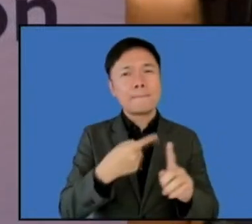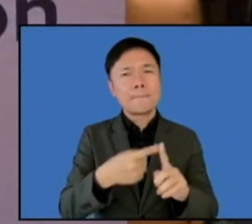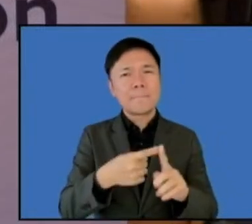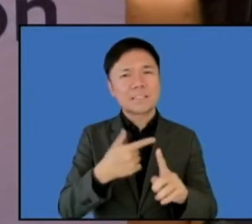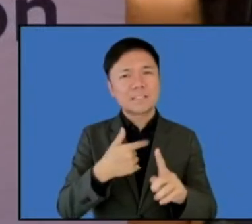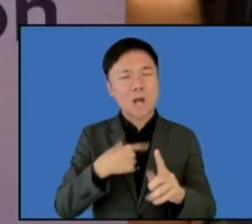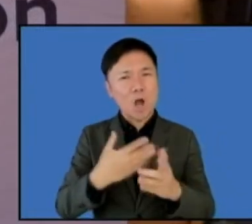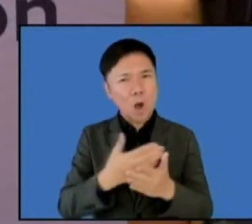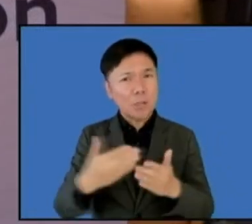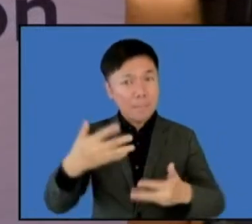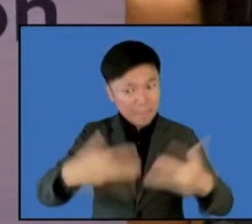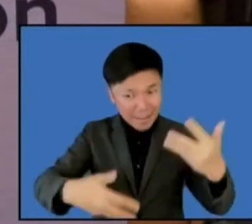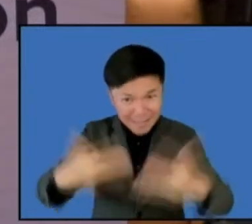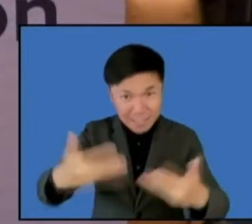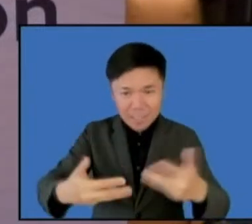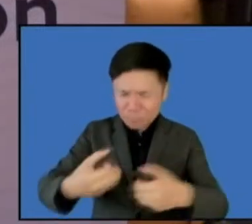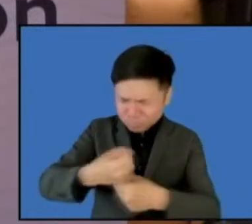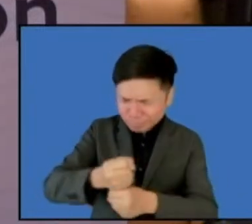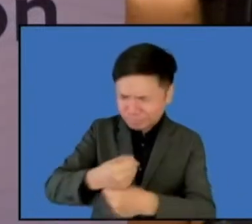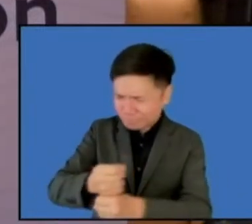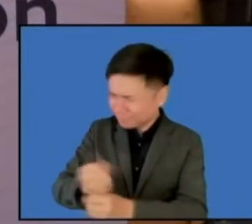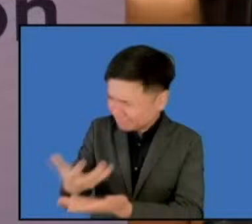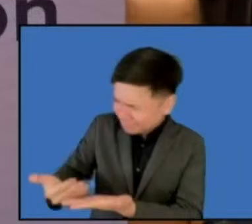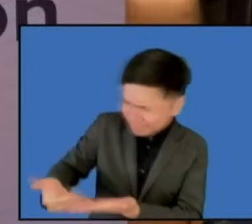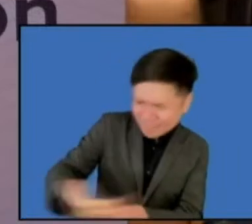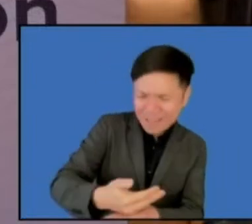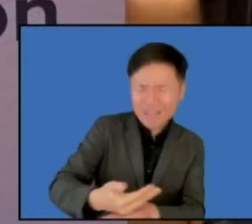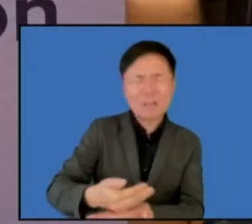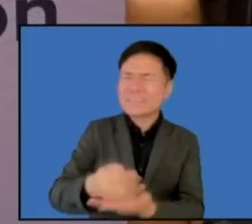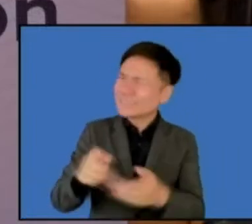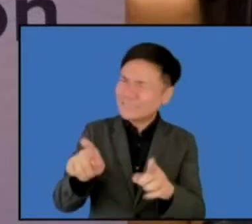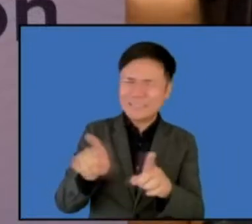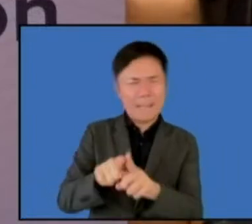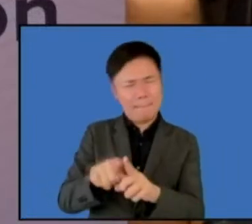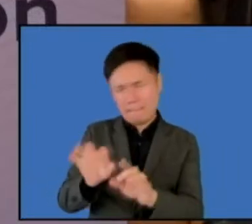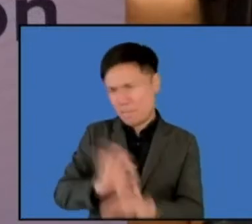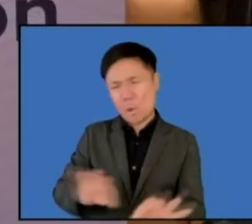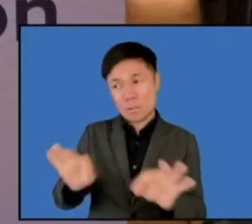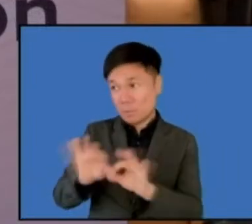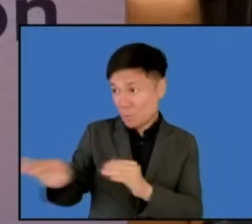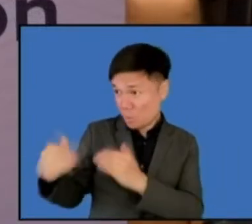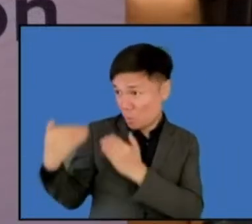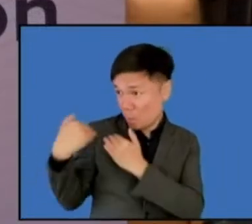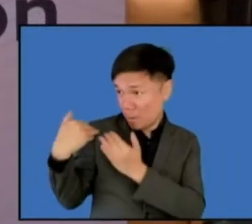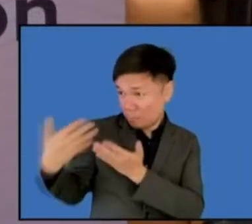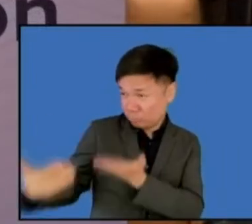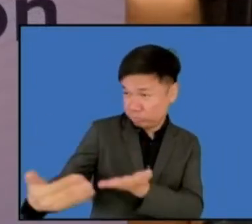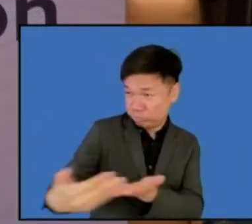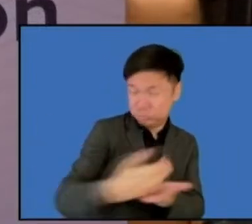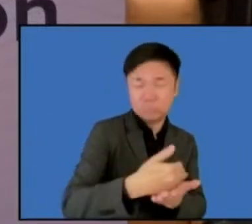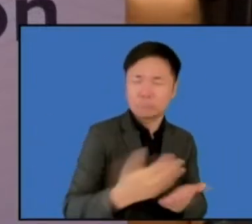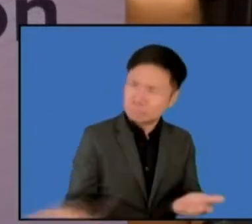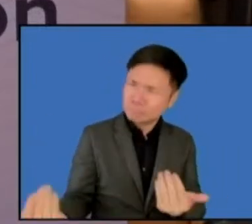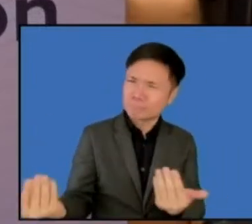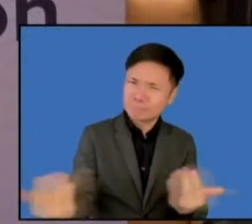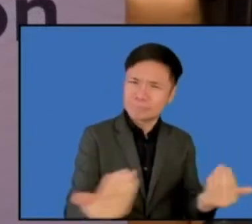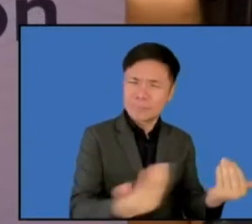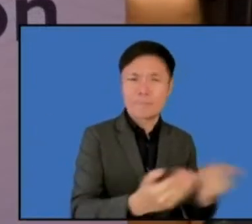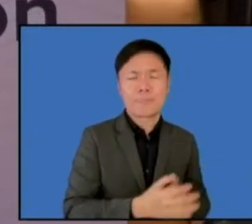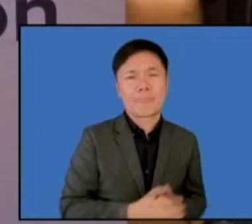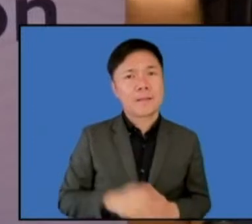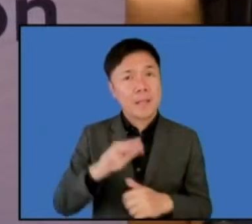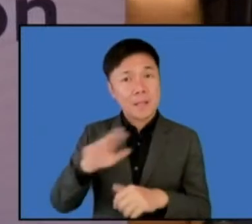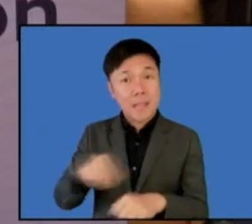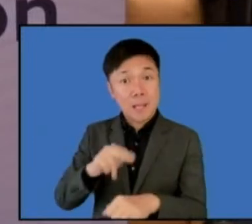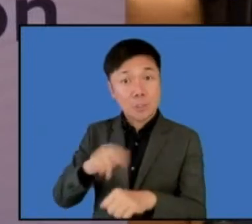producers behind. In discussions of data, national statistical